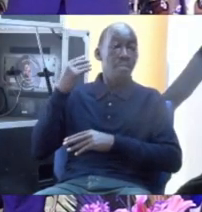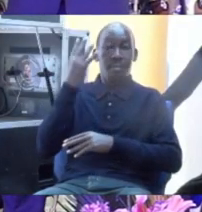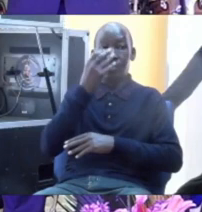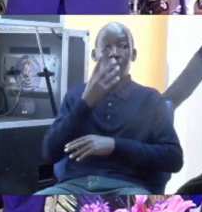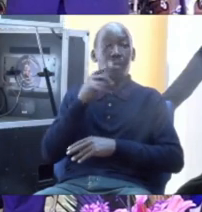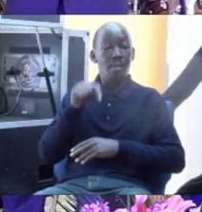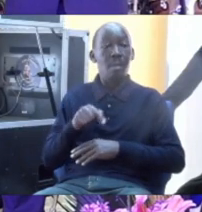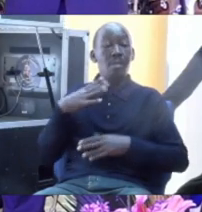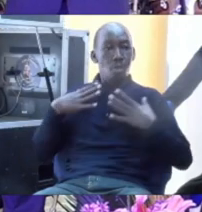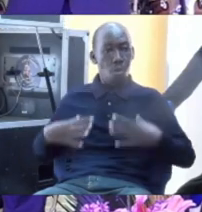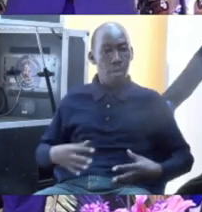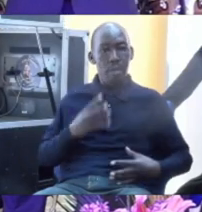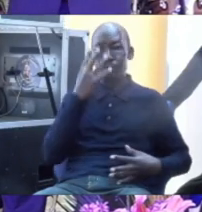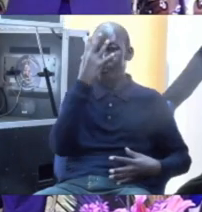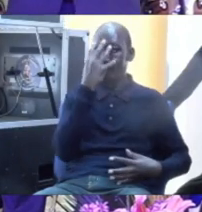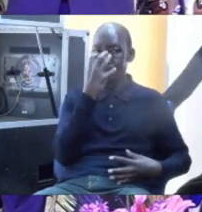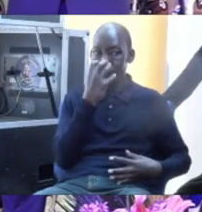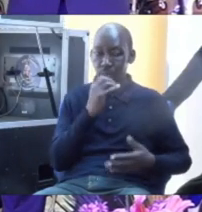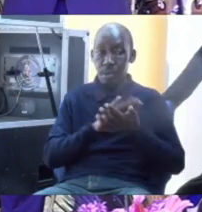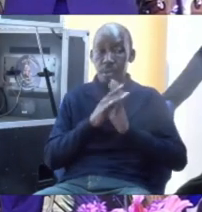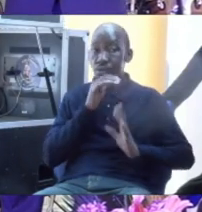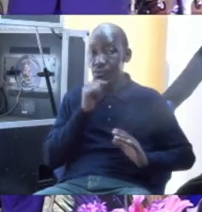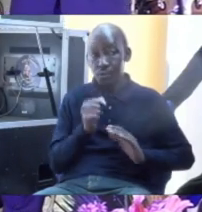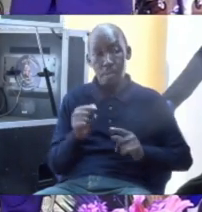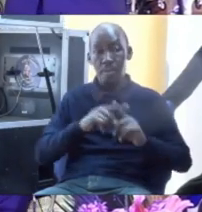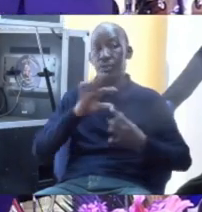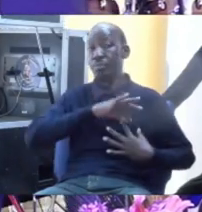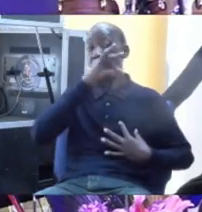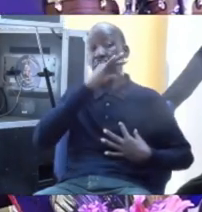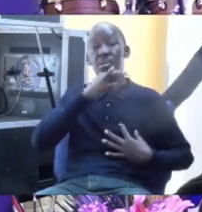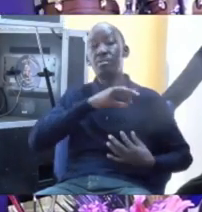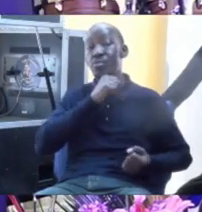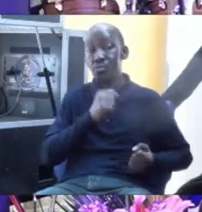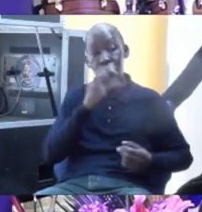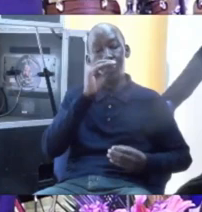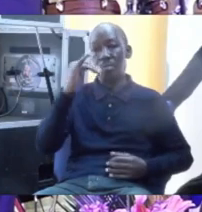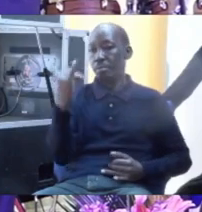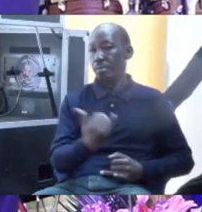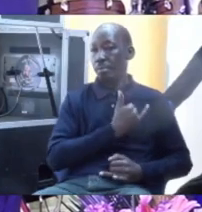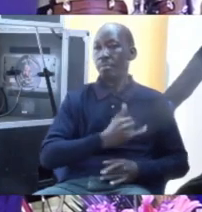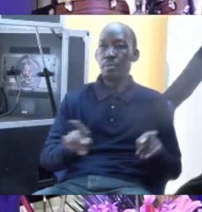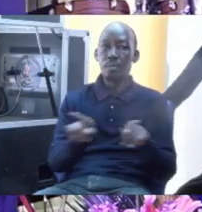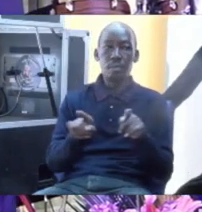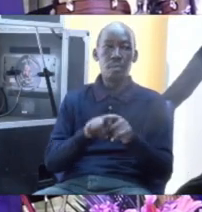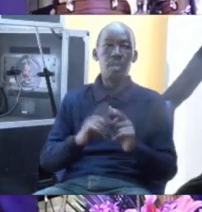because this body is decaying. But the spirit doesn't decay. It